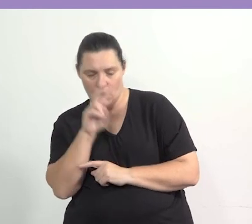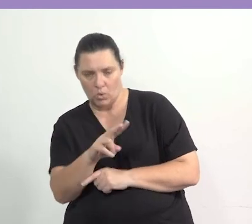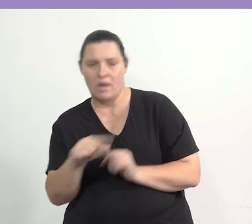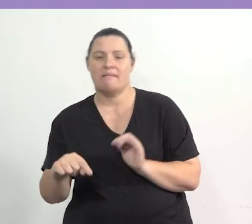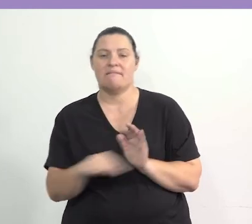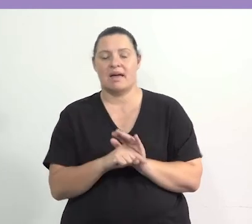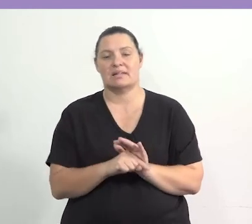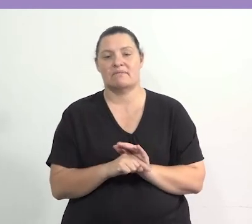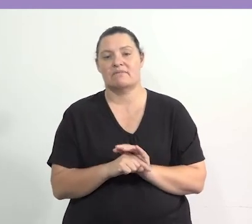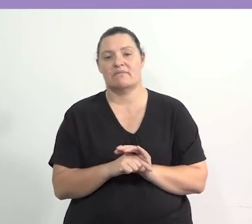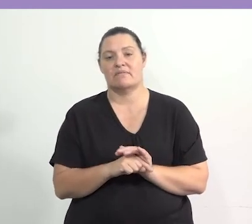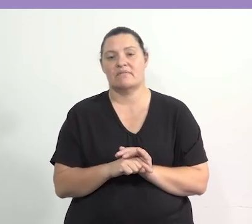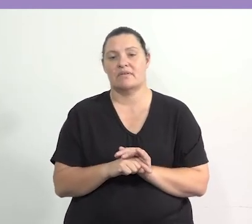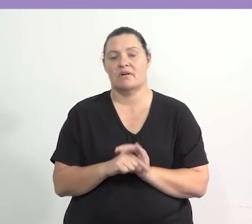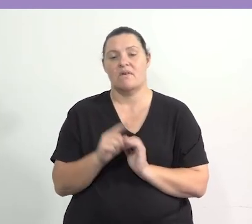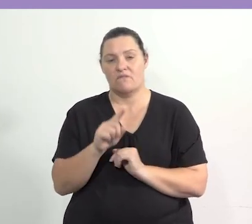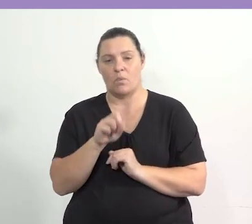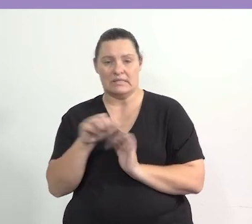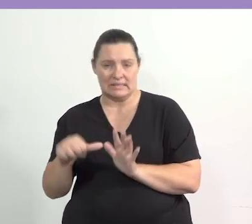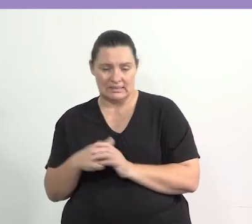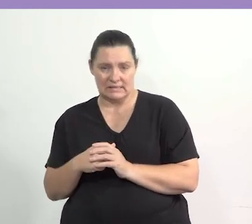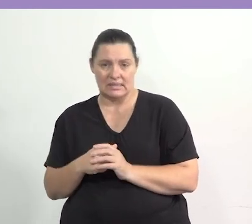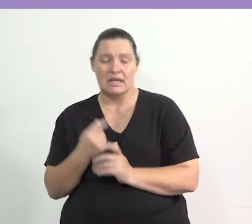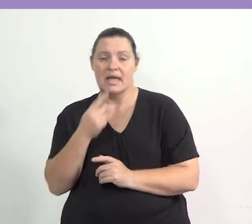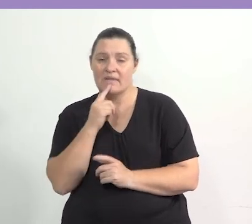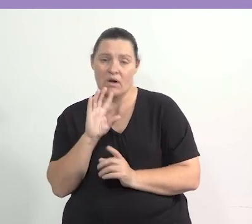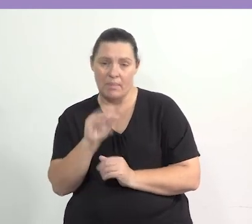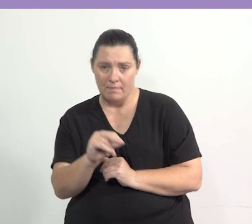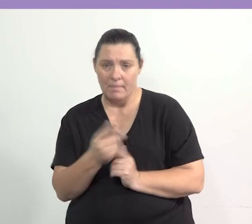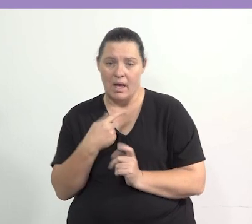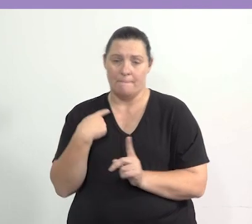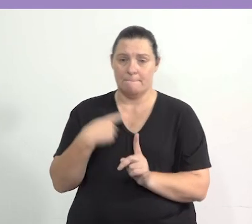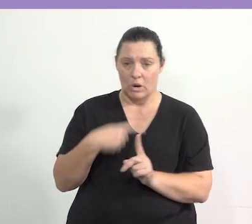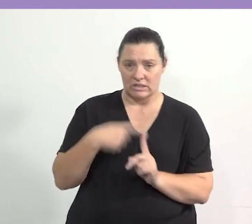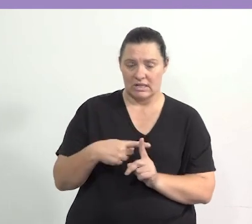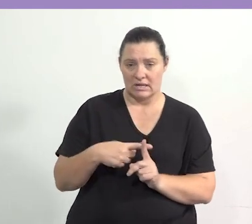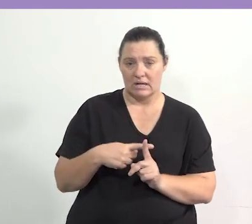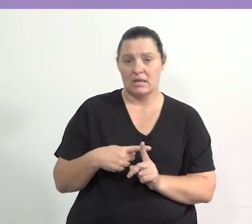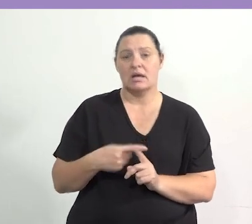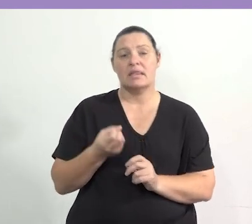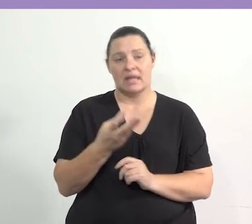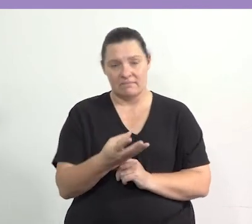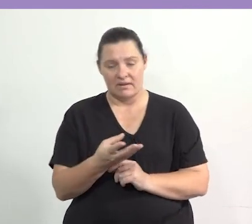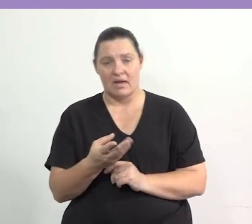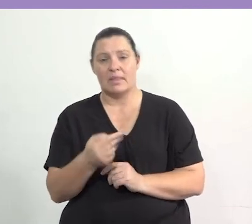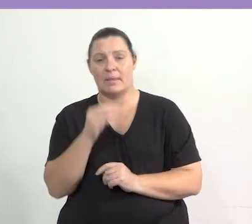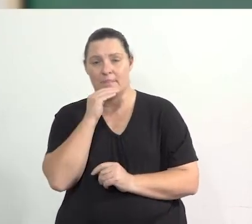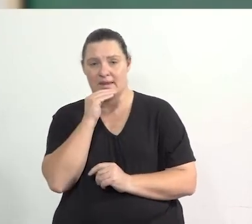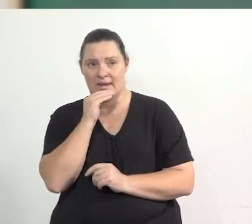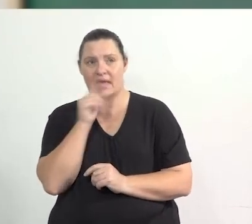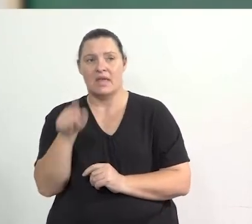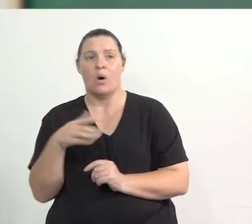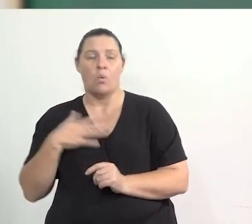are looking for the negative square root of 16. And if I am given in a question the positive square root of 16, this means